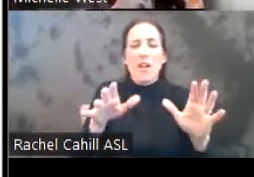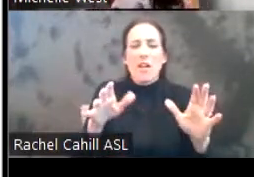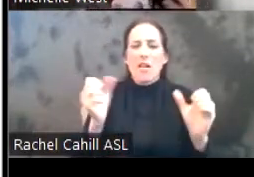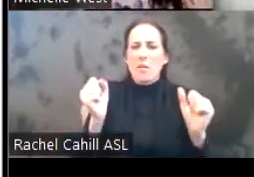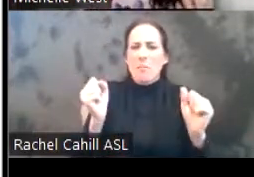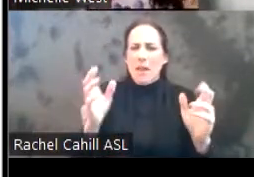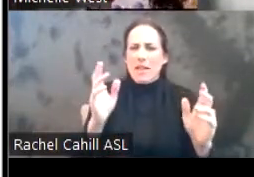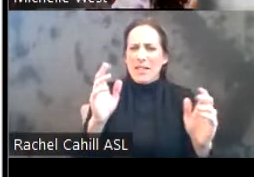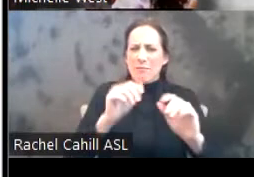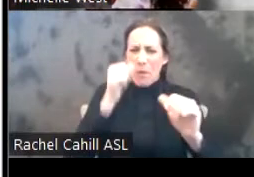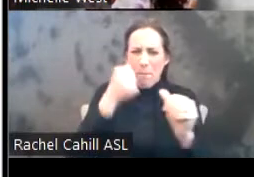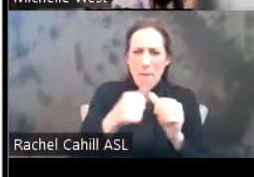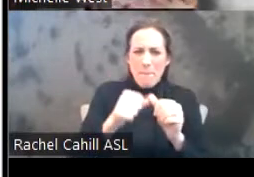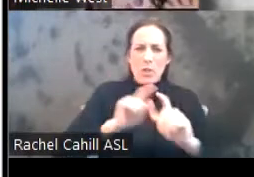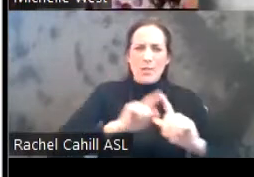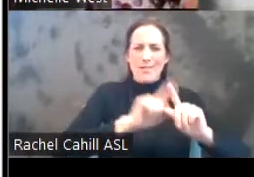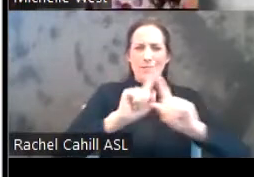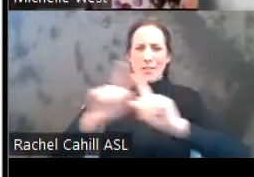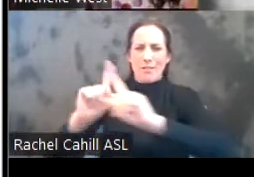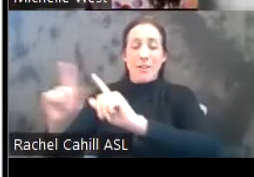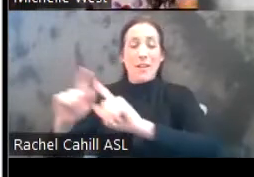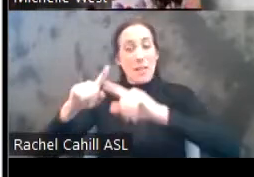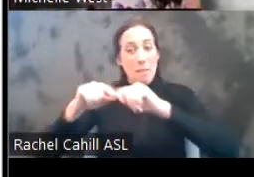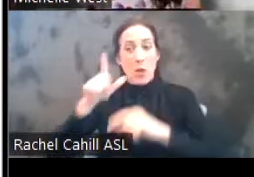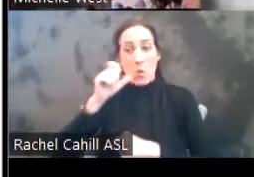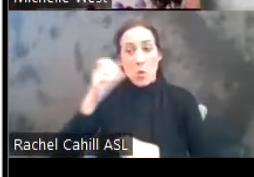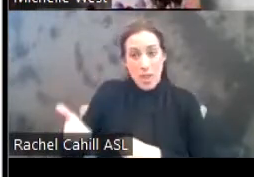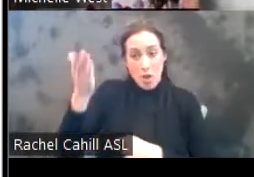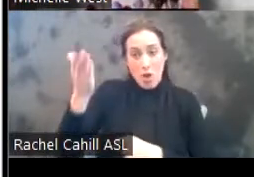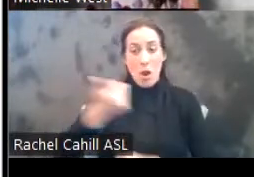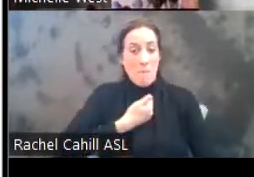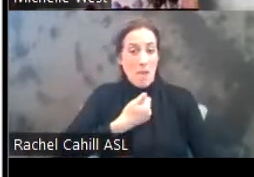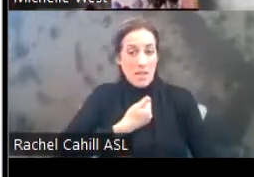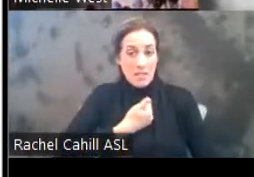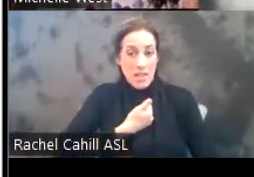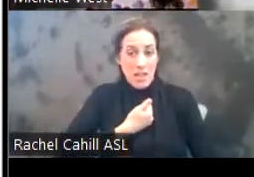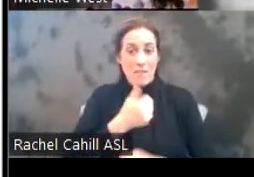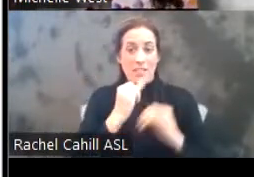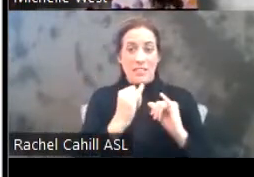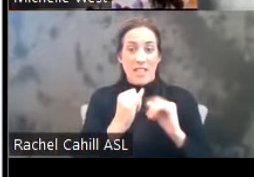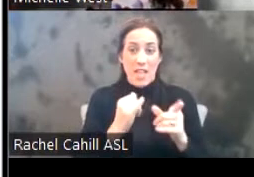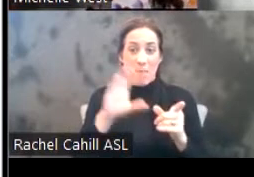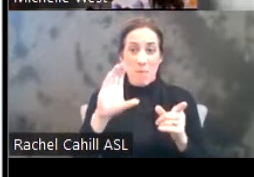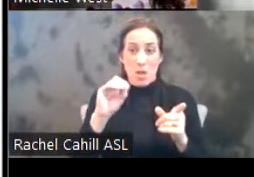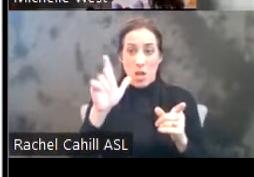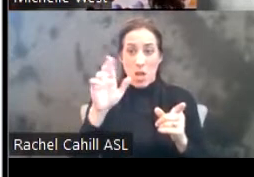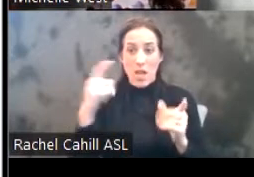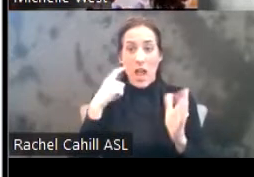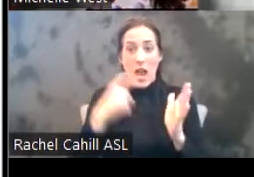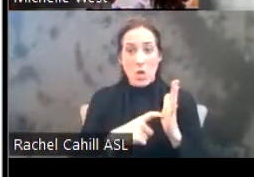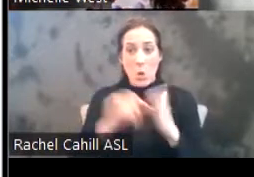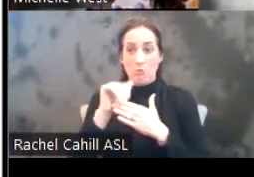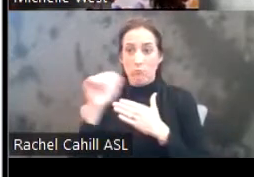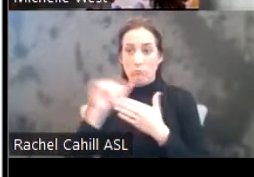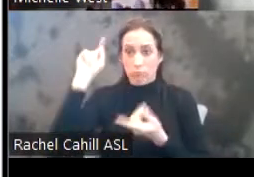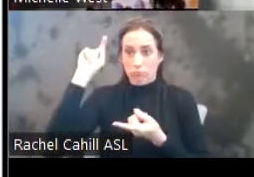and it depends on where they're coming from. Myself, I would probably like Colleen notice the discount and dollars off because that's what I'm